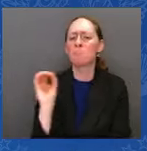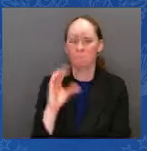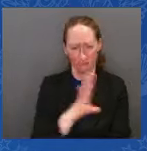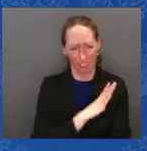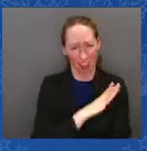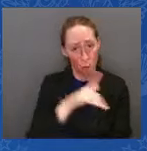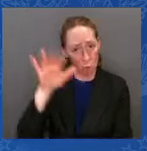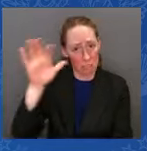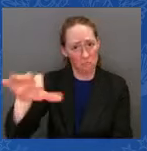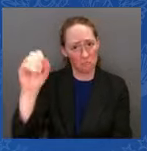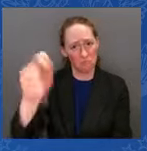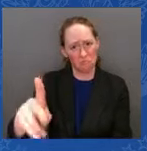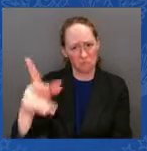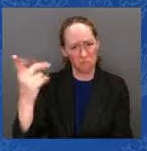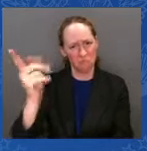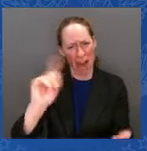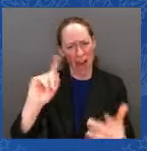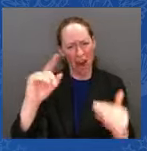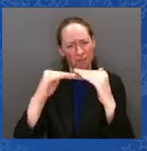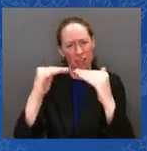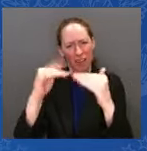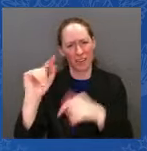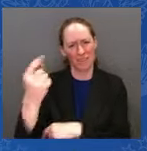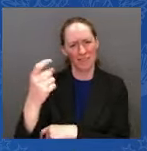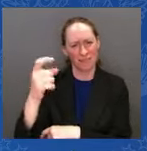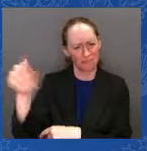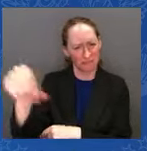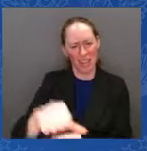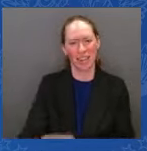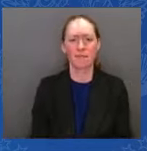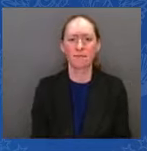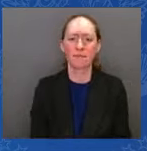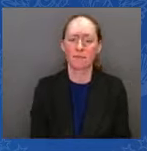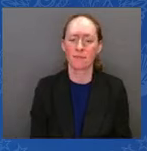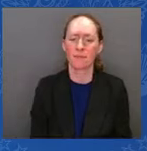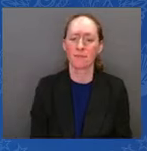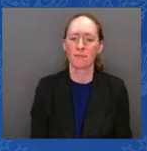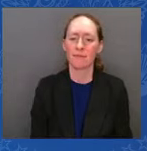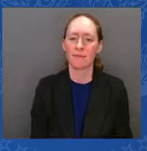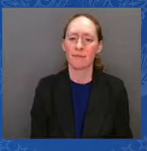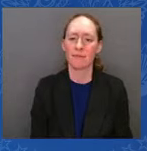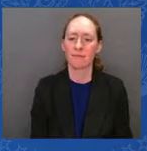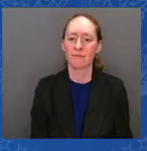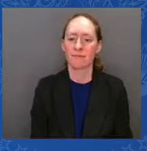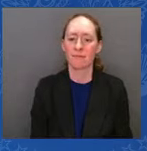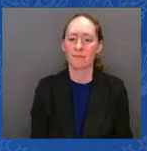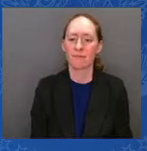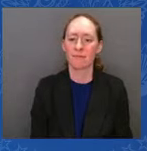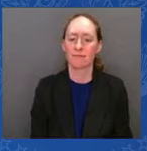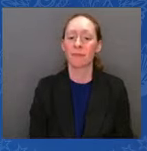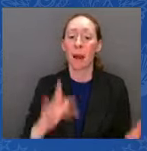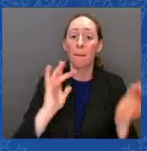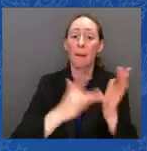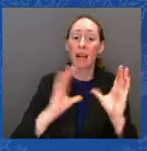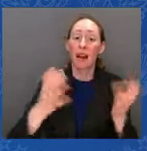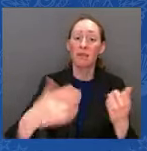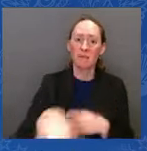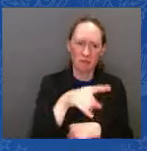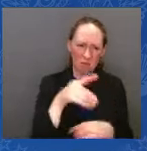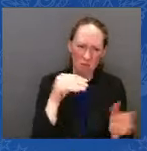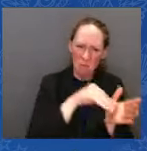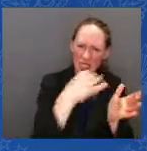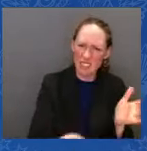Hedge funds executive pay a lower tax rate than the middle class worker who works for them. No one earning less than $400,000 is going to